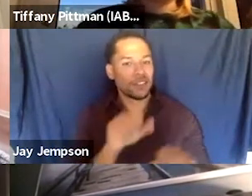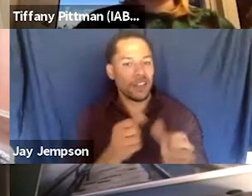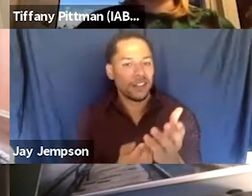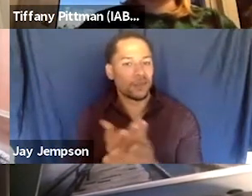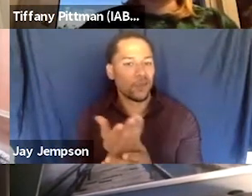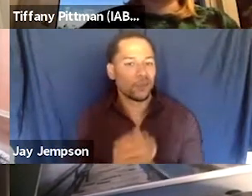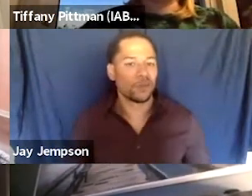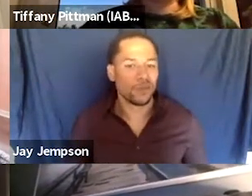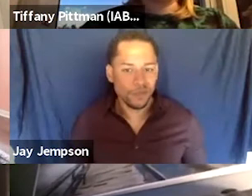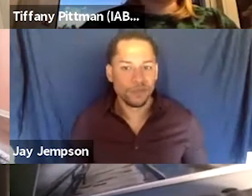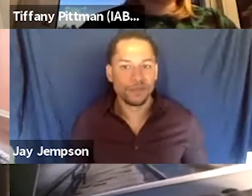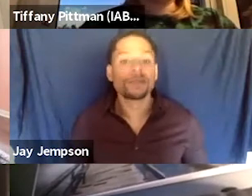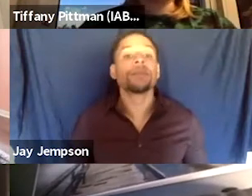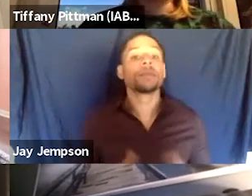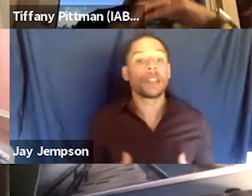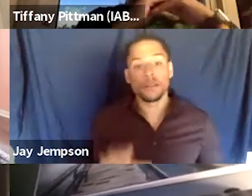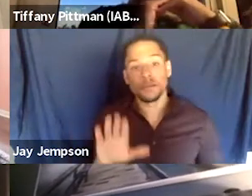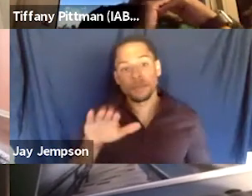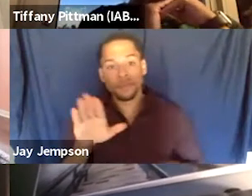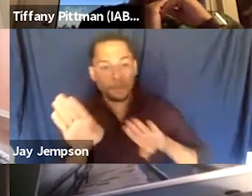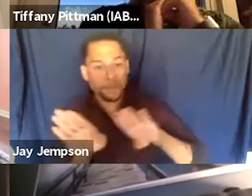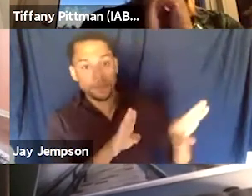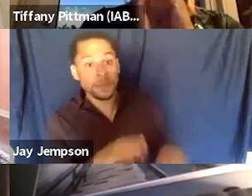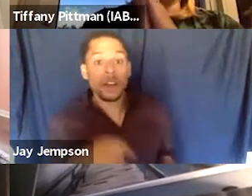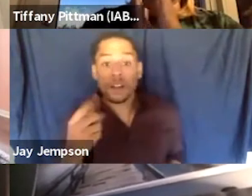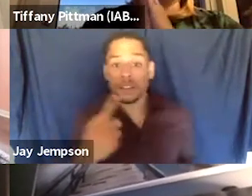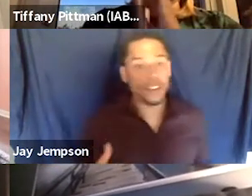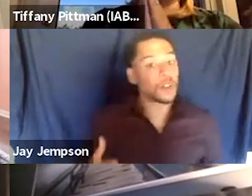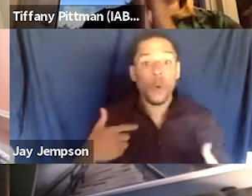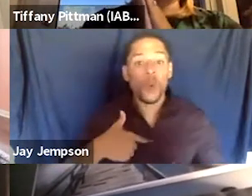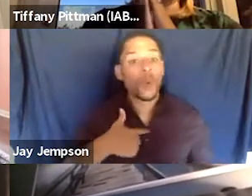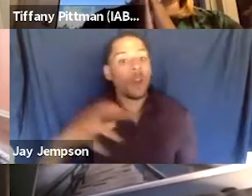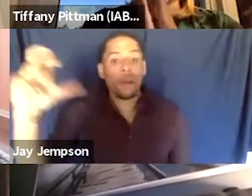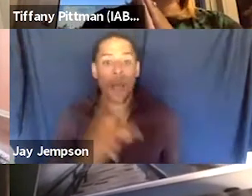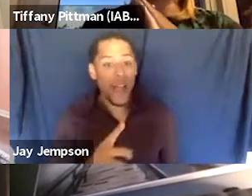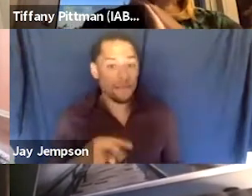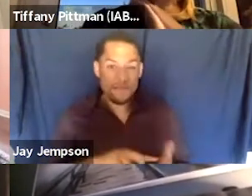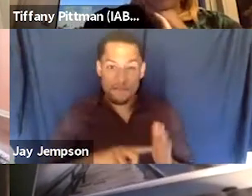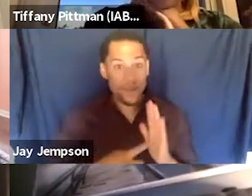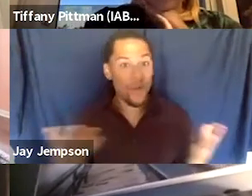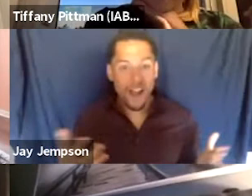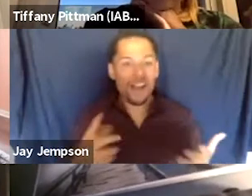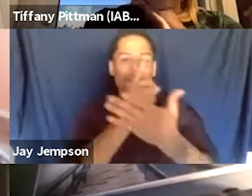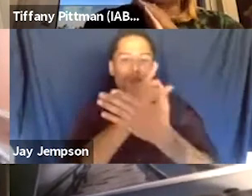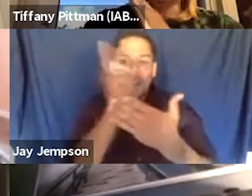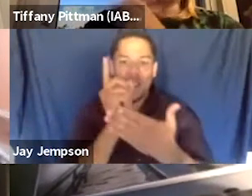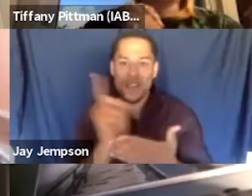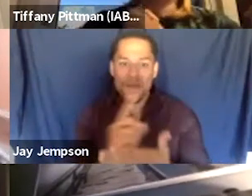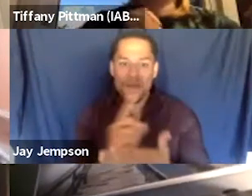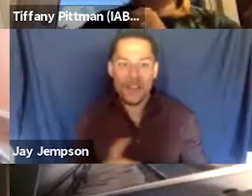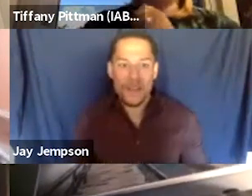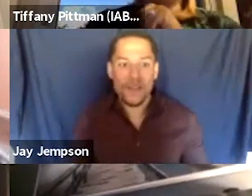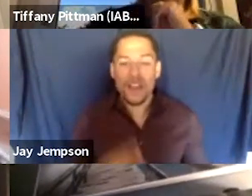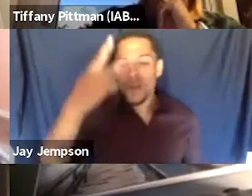to go ahead and talk about, we have another episode coming up. We're back. So, you know, we're back weekly every Wednesday at 5:30. Our